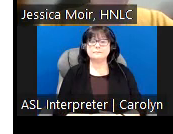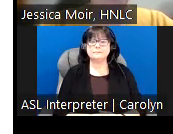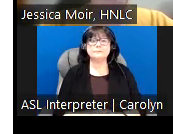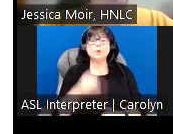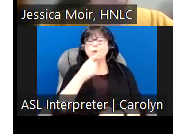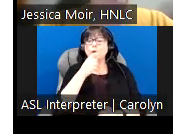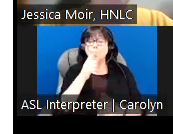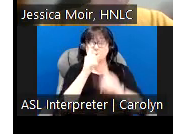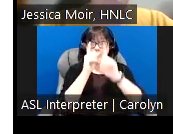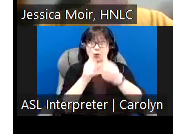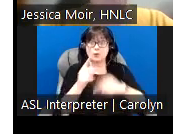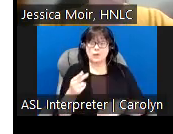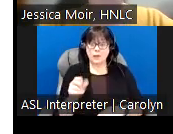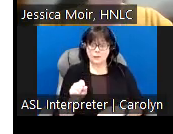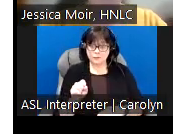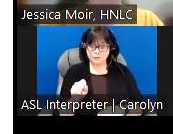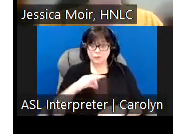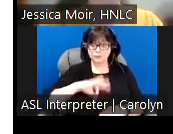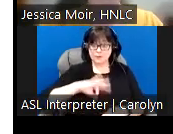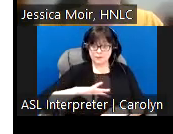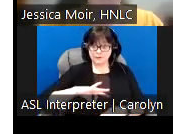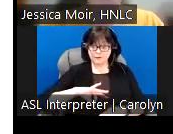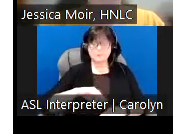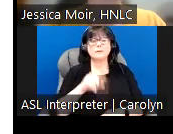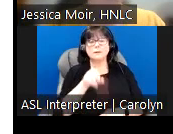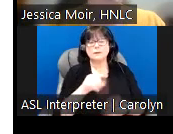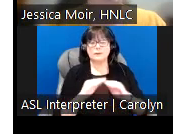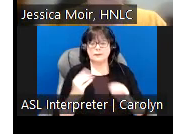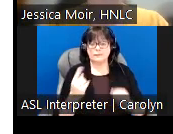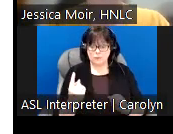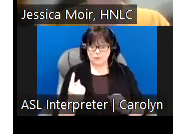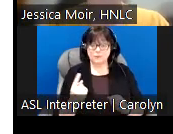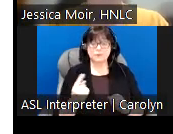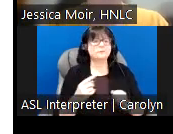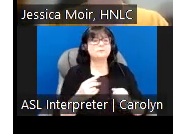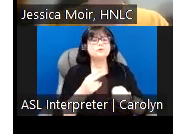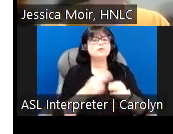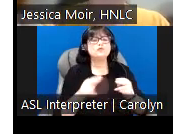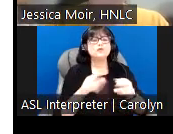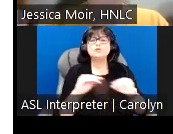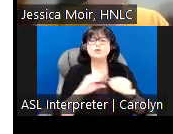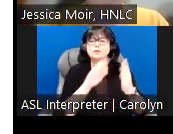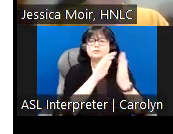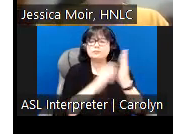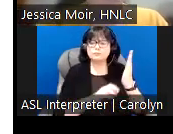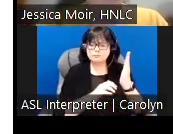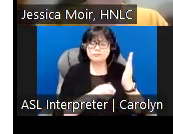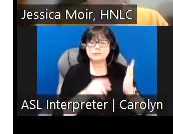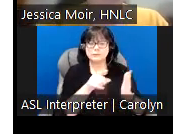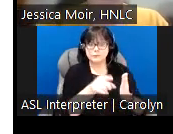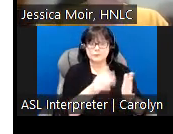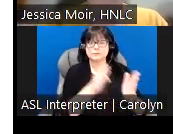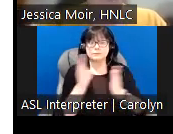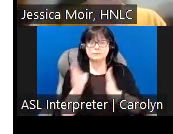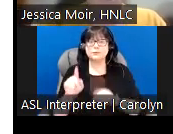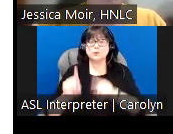path, level 1 task. Again, a short little story with questions that